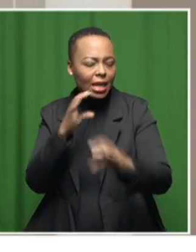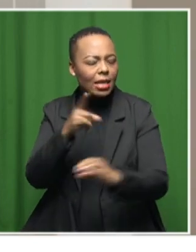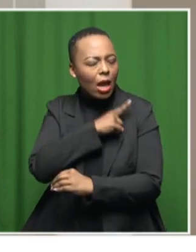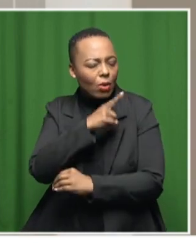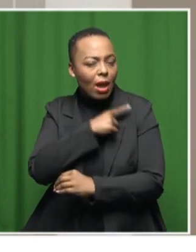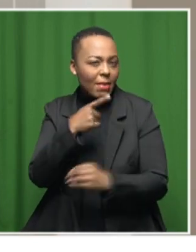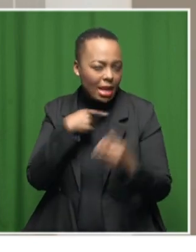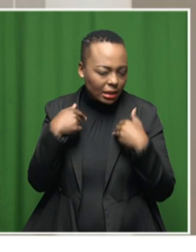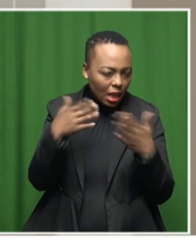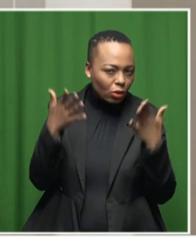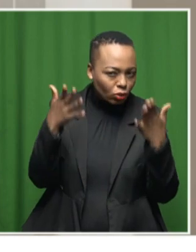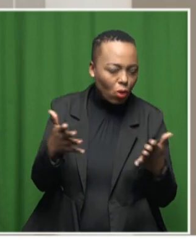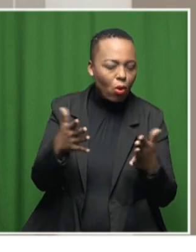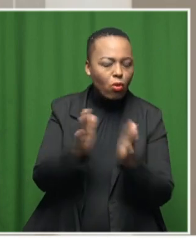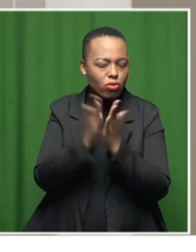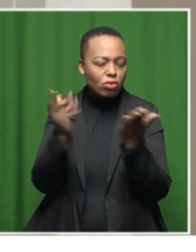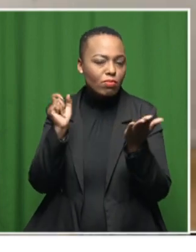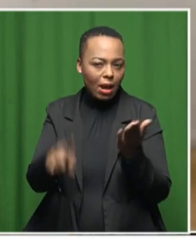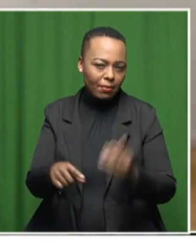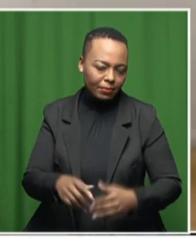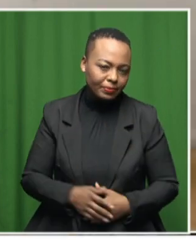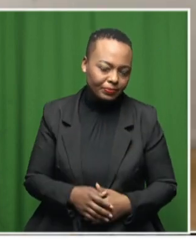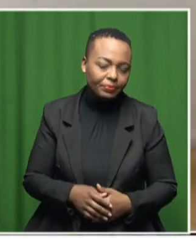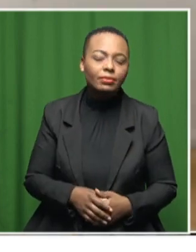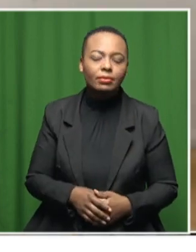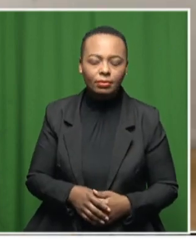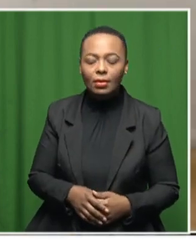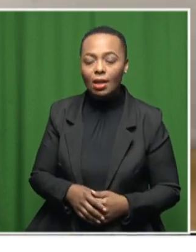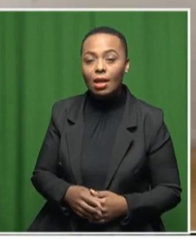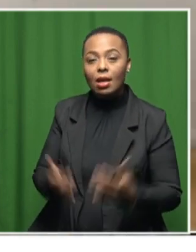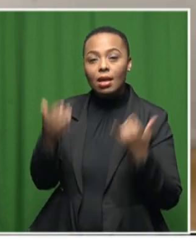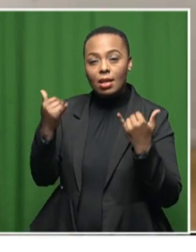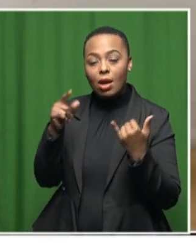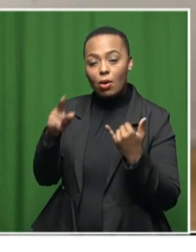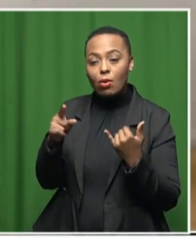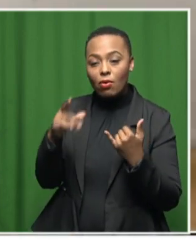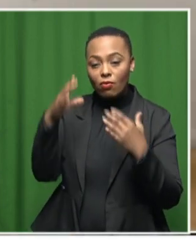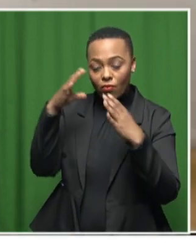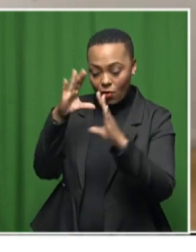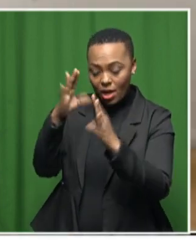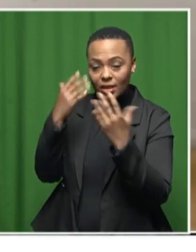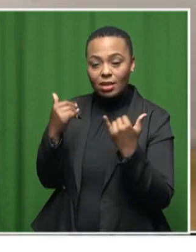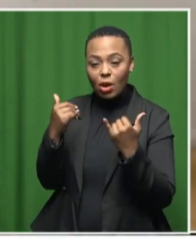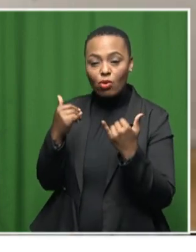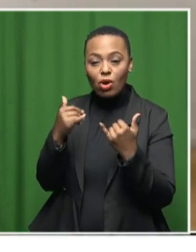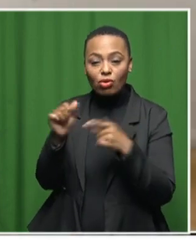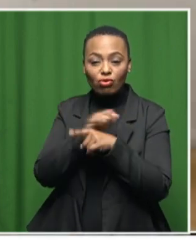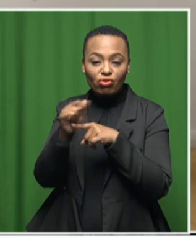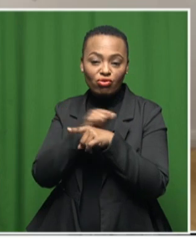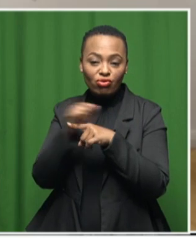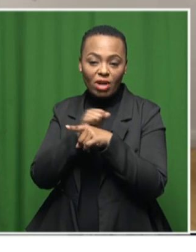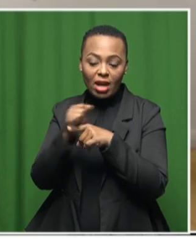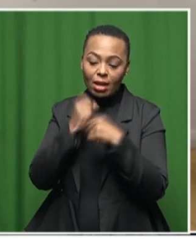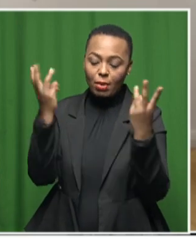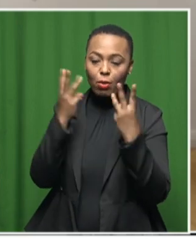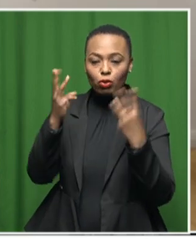I started that book. Right. And currently your main focus is training people to master the truth and